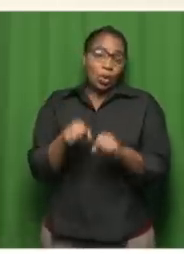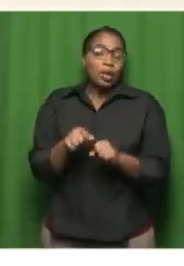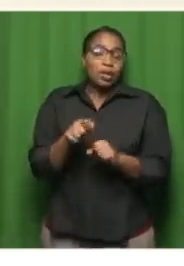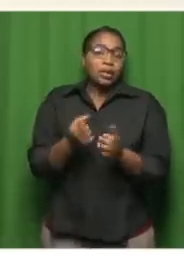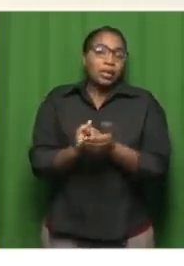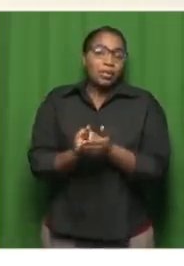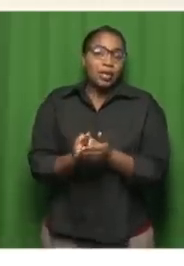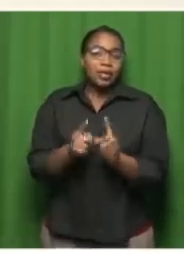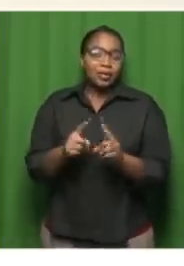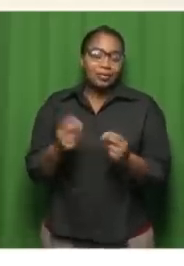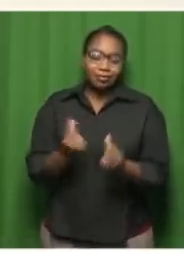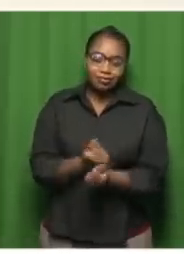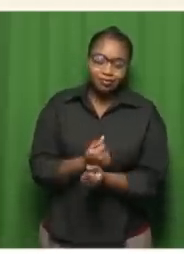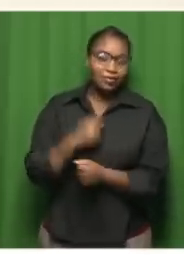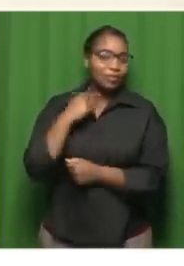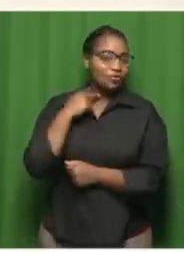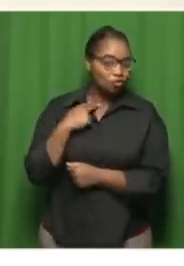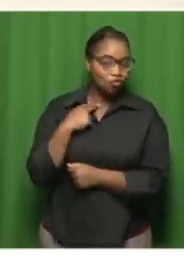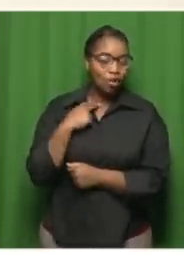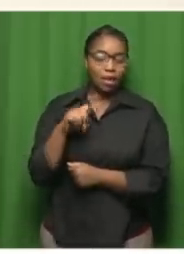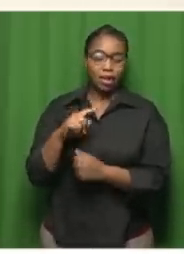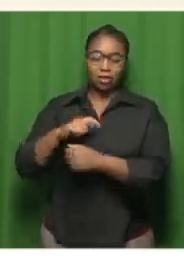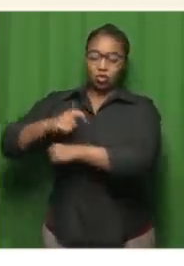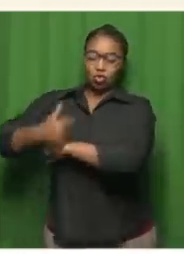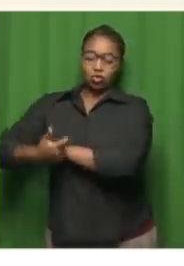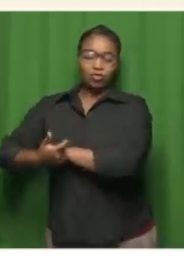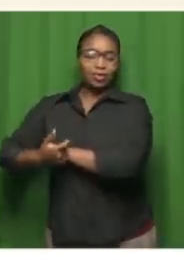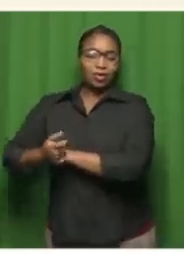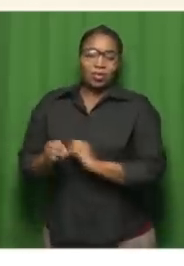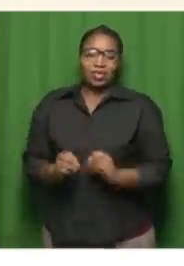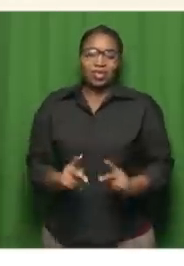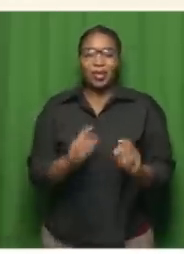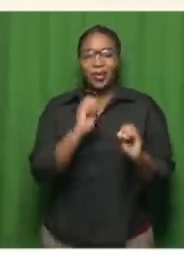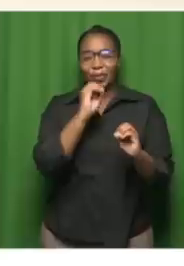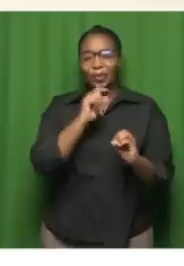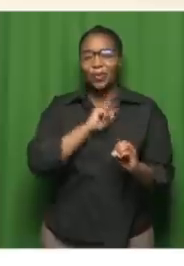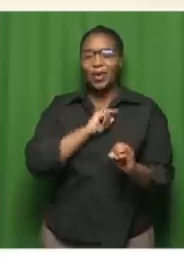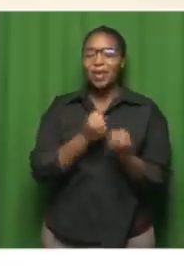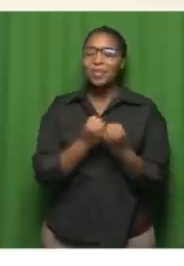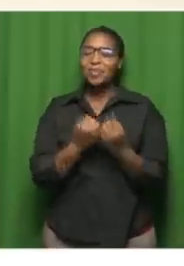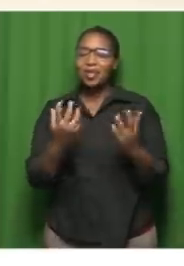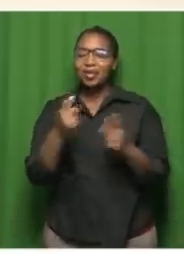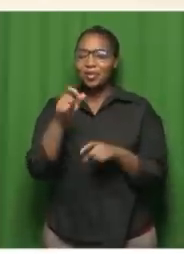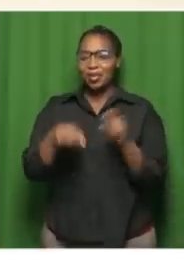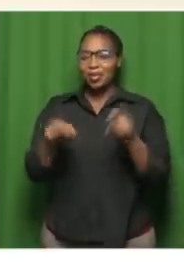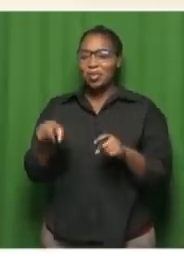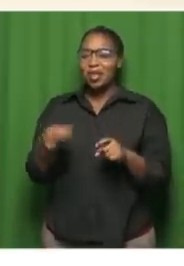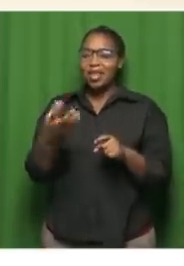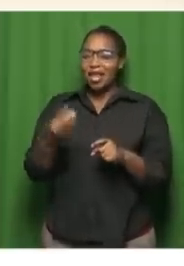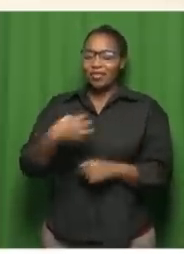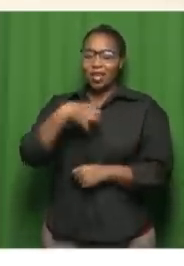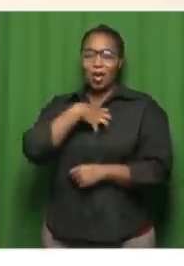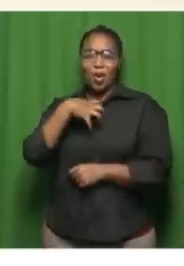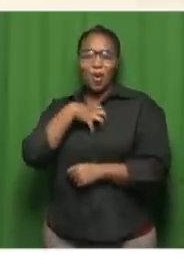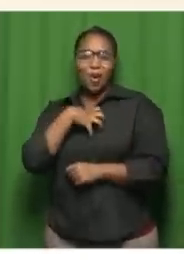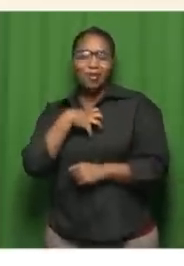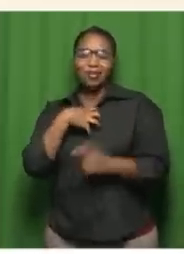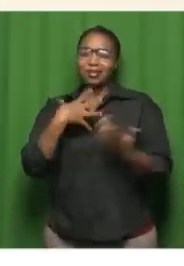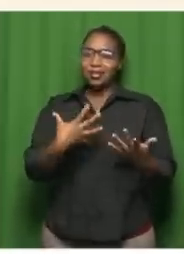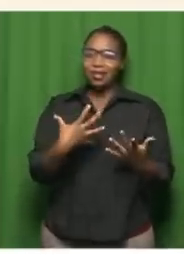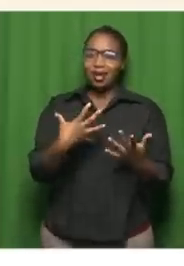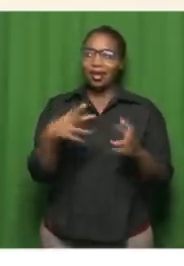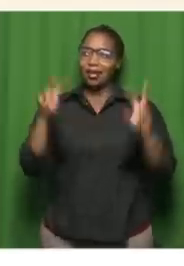that opportunity, because many people are battling for their own agendas, and